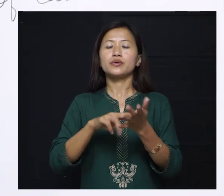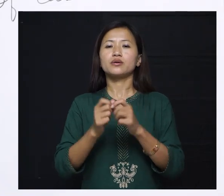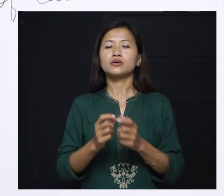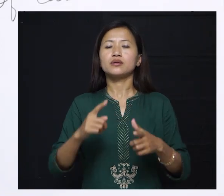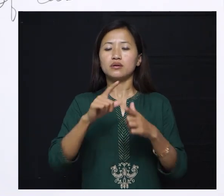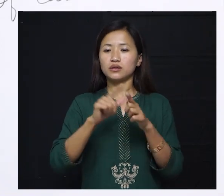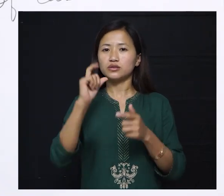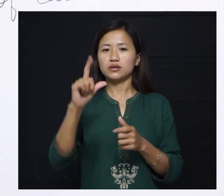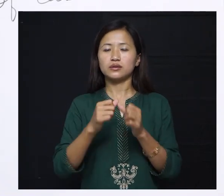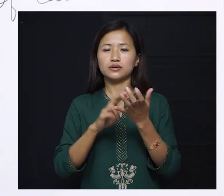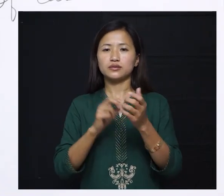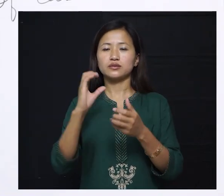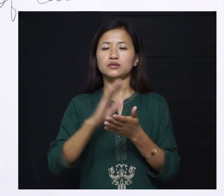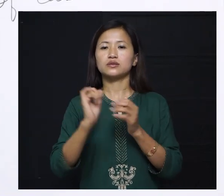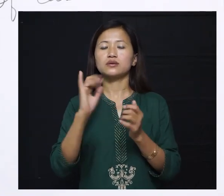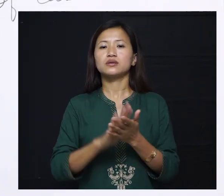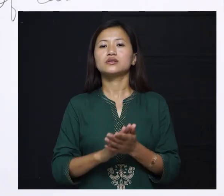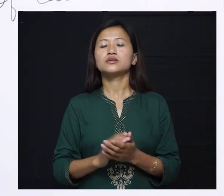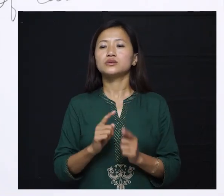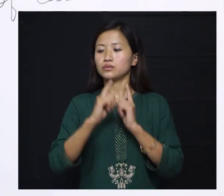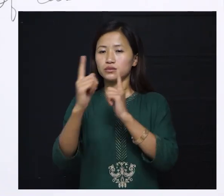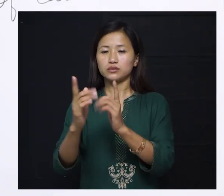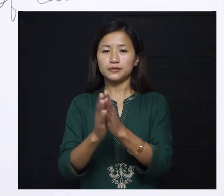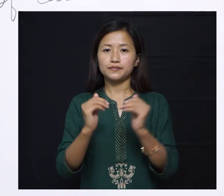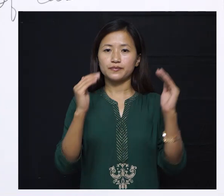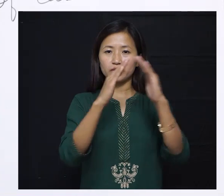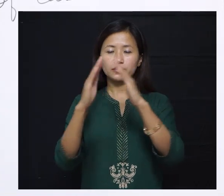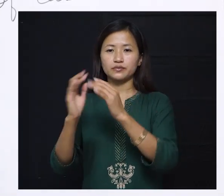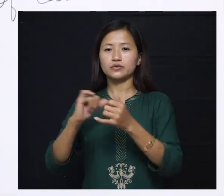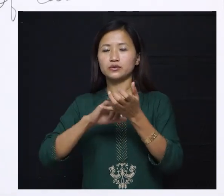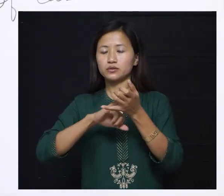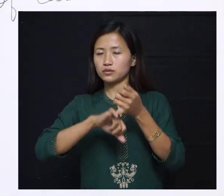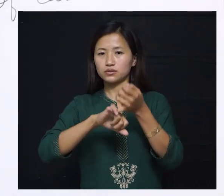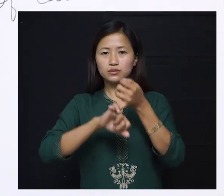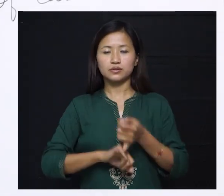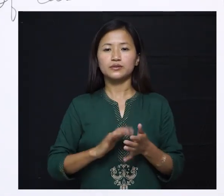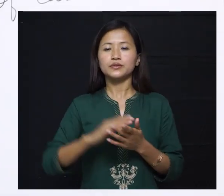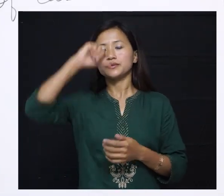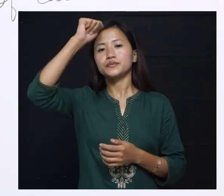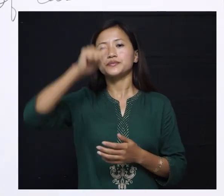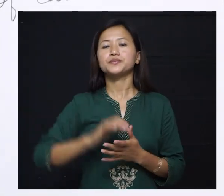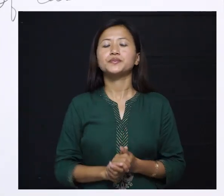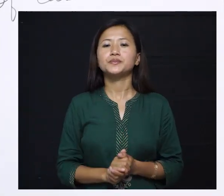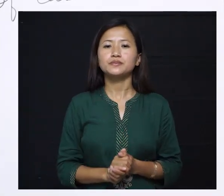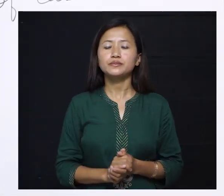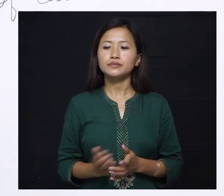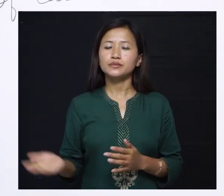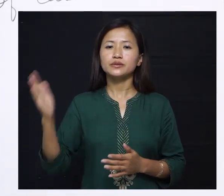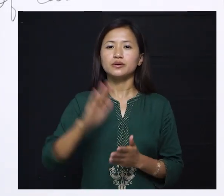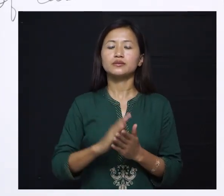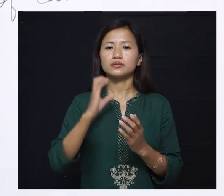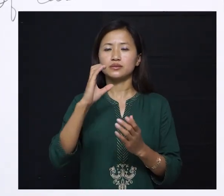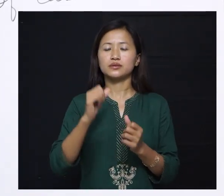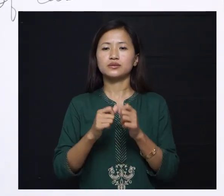Devagiri. So they were the main cities and towns towards the South India. Now coming to the next